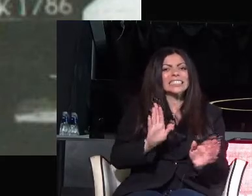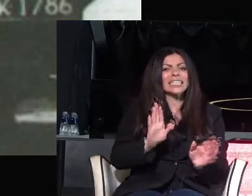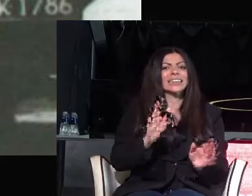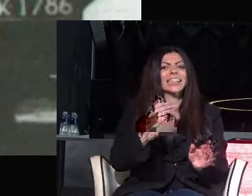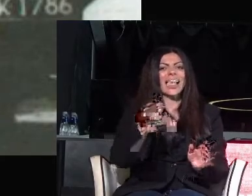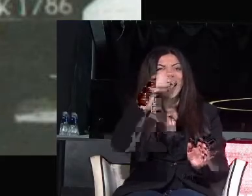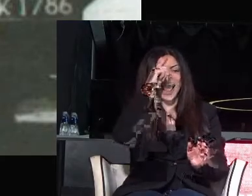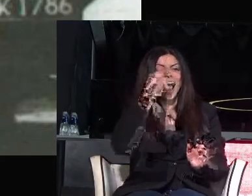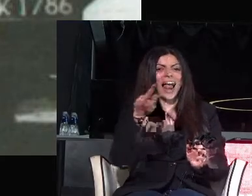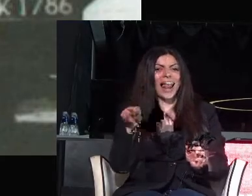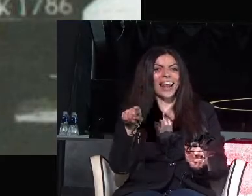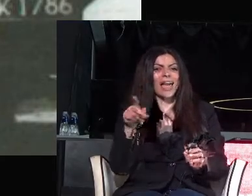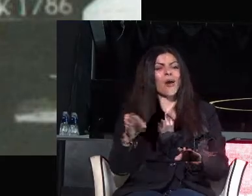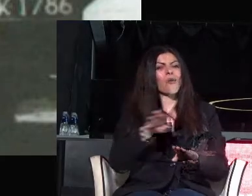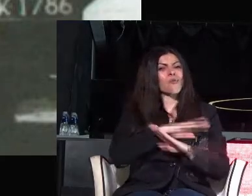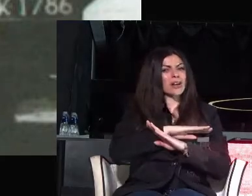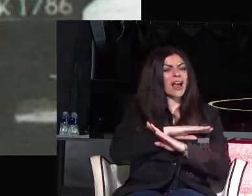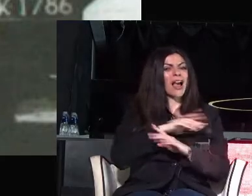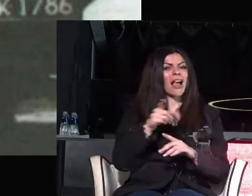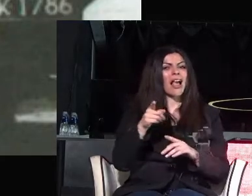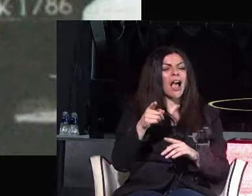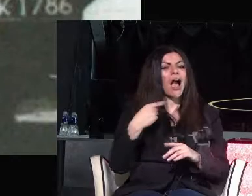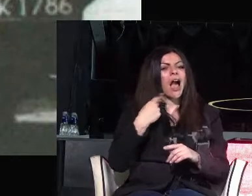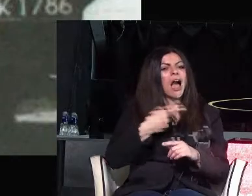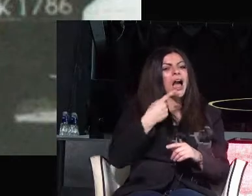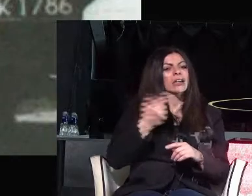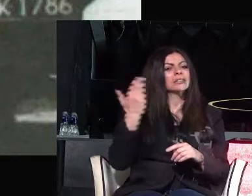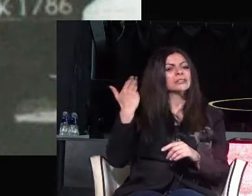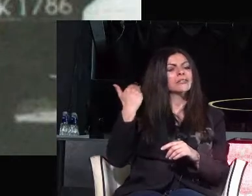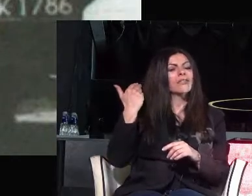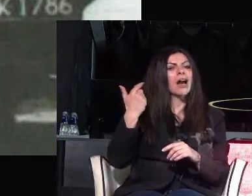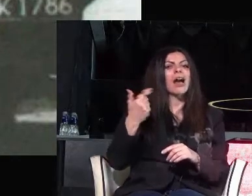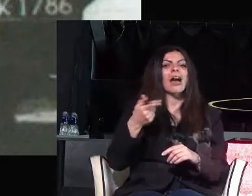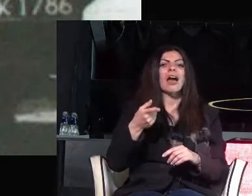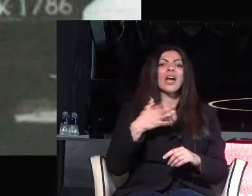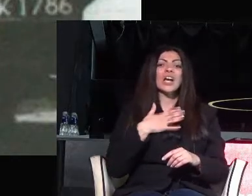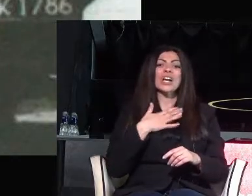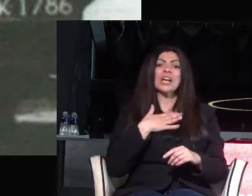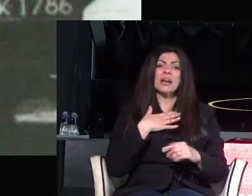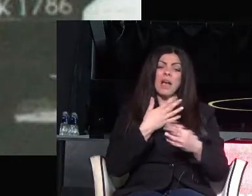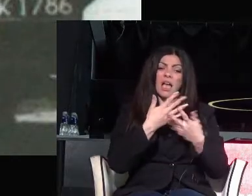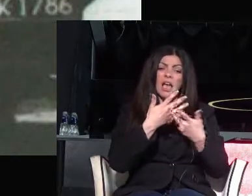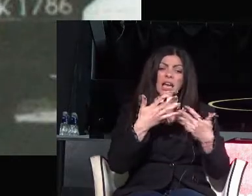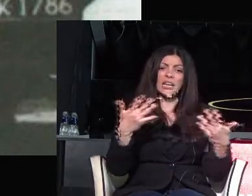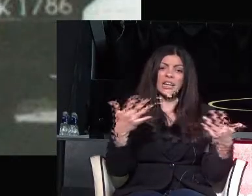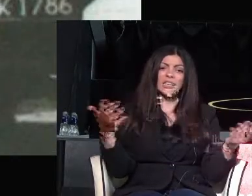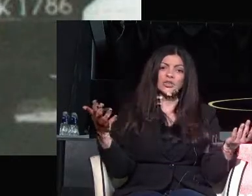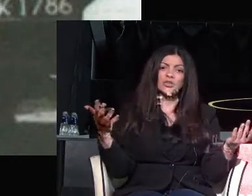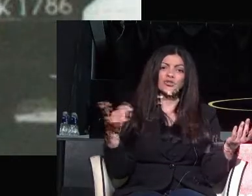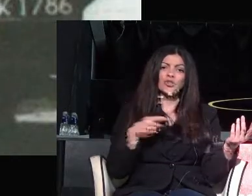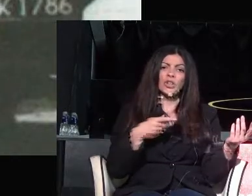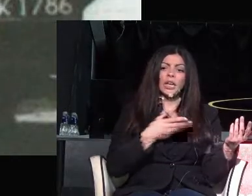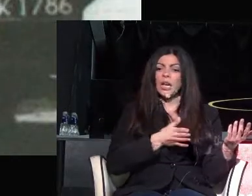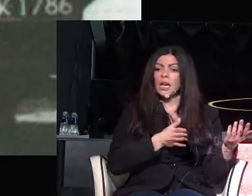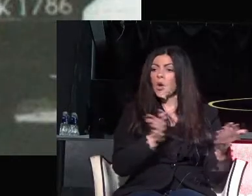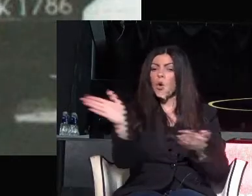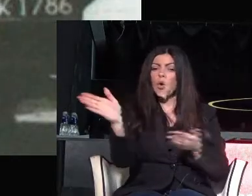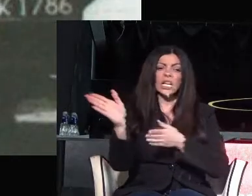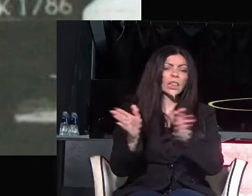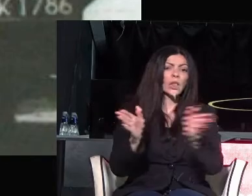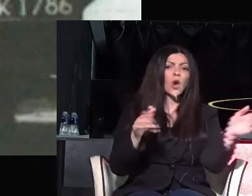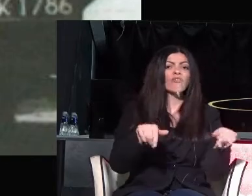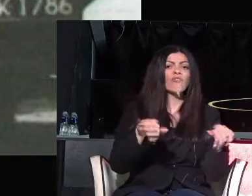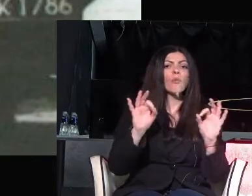passages. People were allowed to enter Turkey at different times. So they would stay during the night in the village of